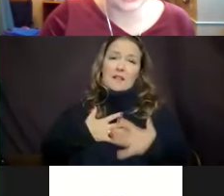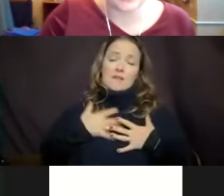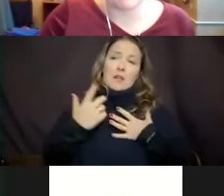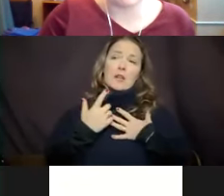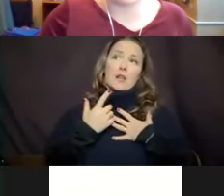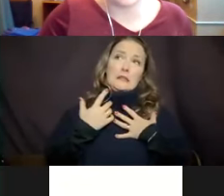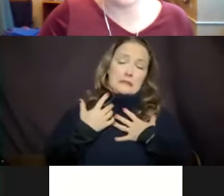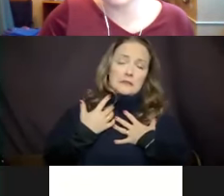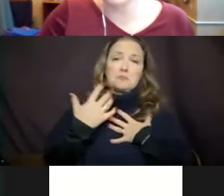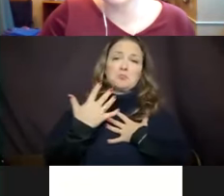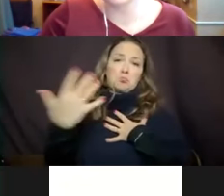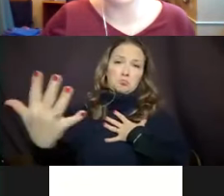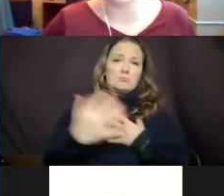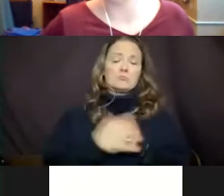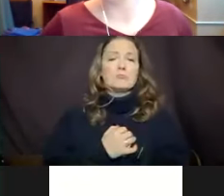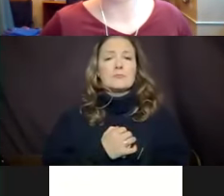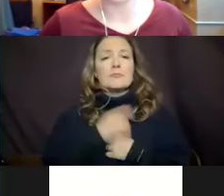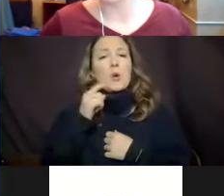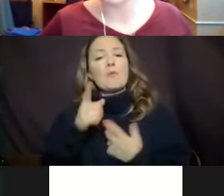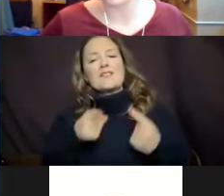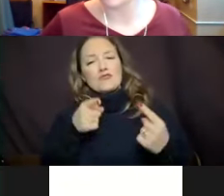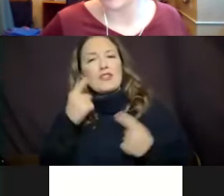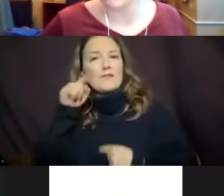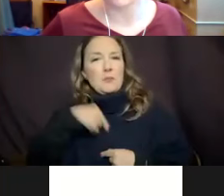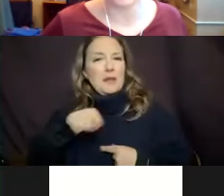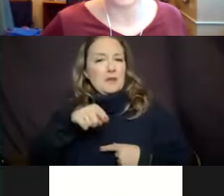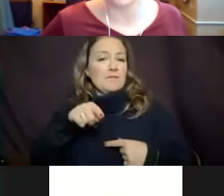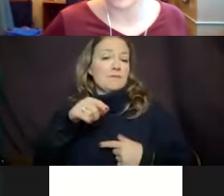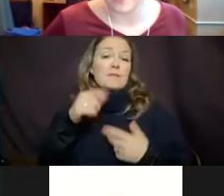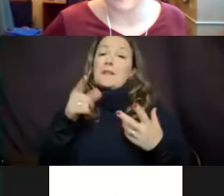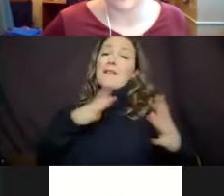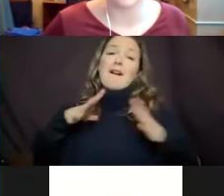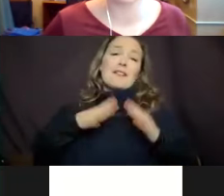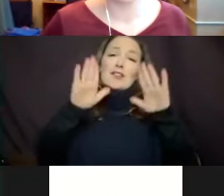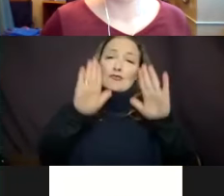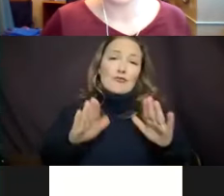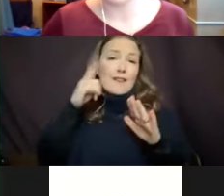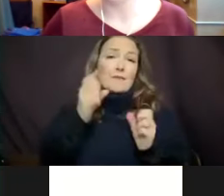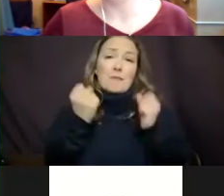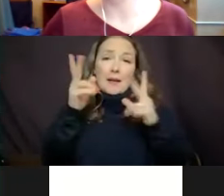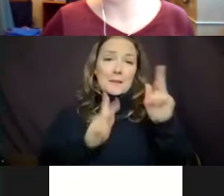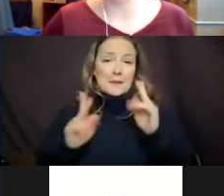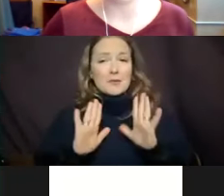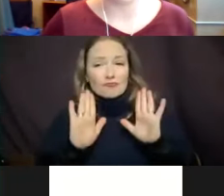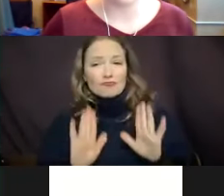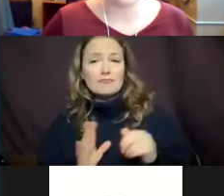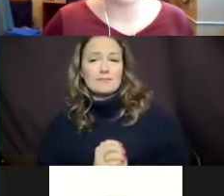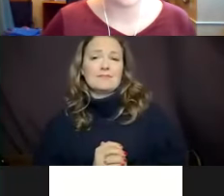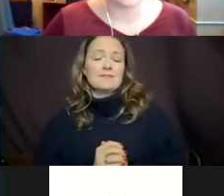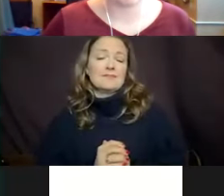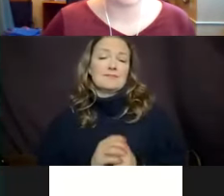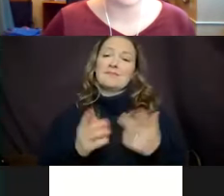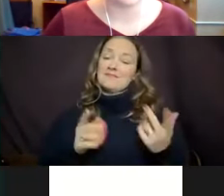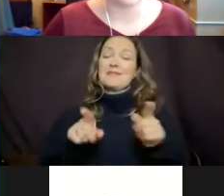this workshop. We've got, the holidays are great for a lot of us. It's